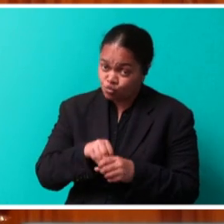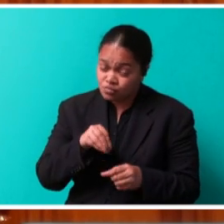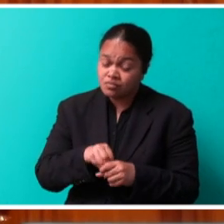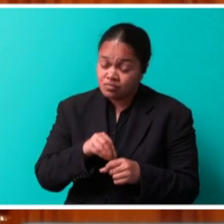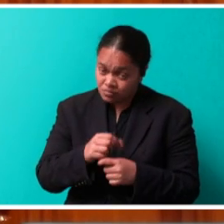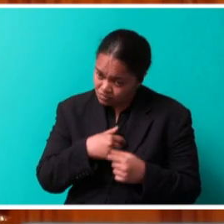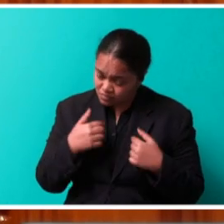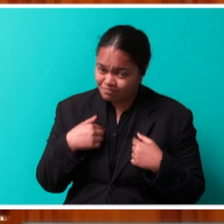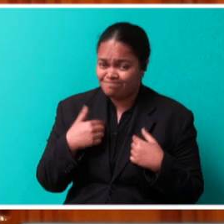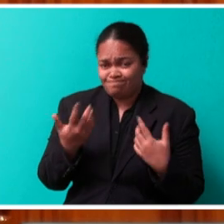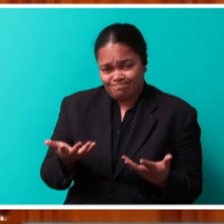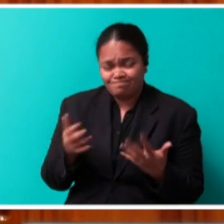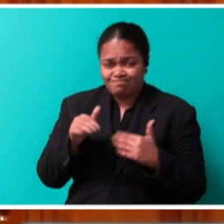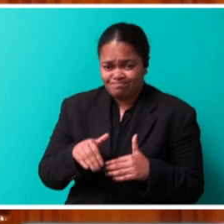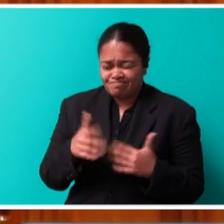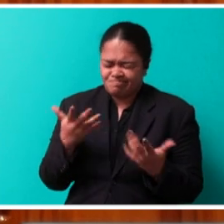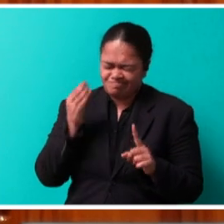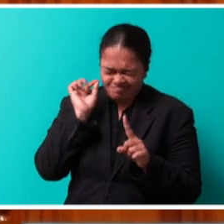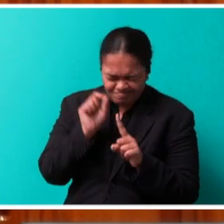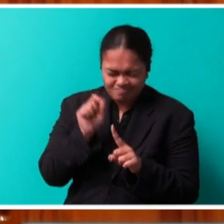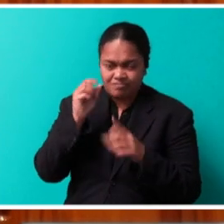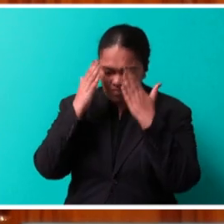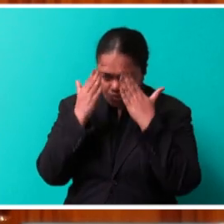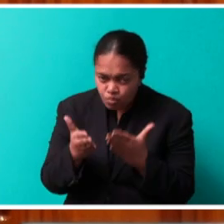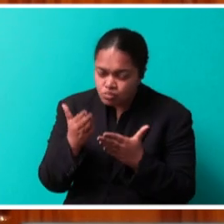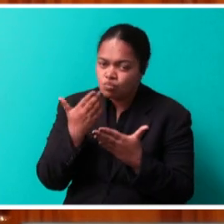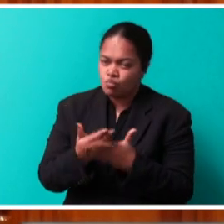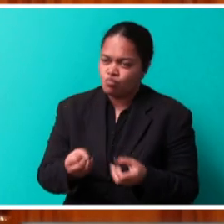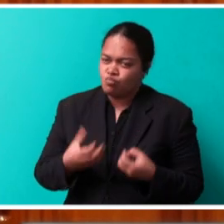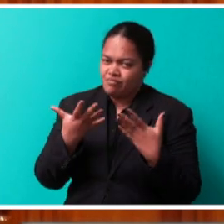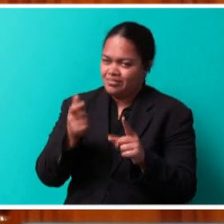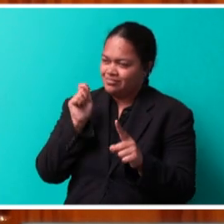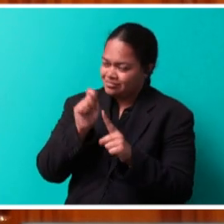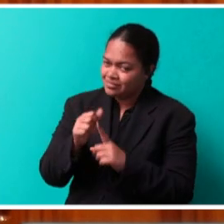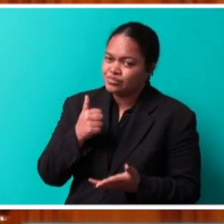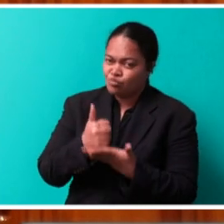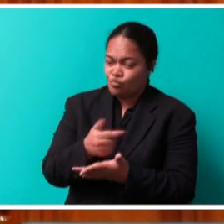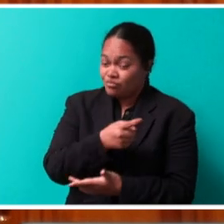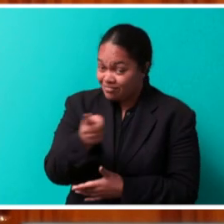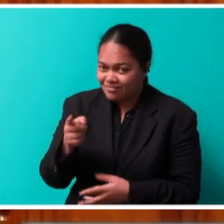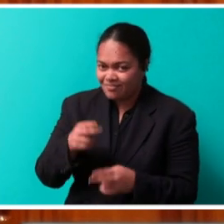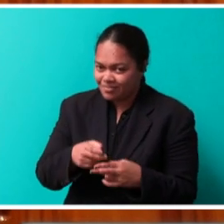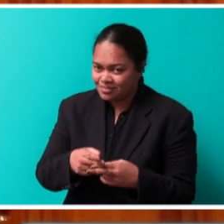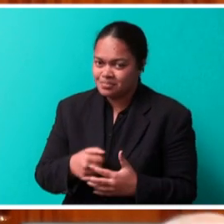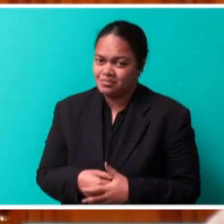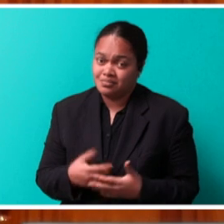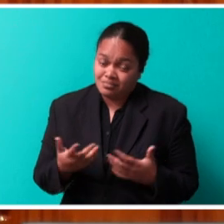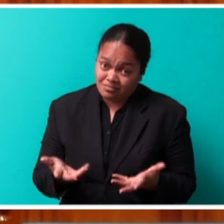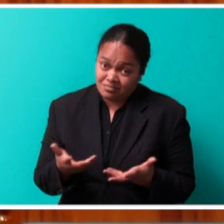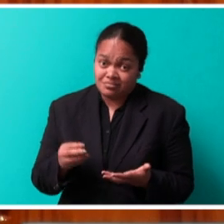are particularly focused on providing targeted support for our farmers, whether through